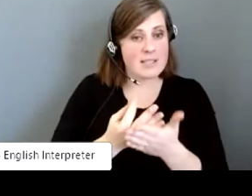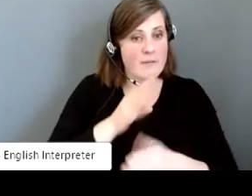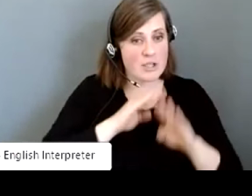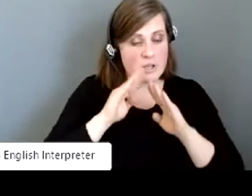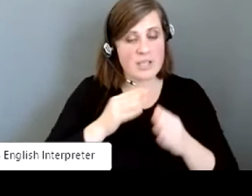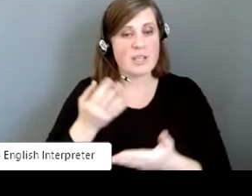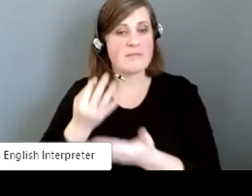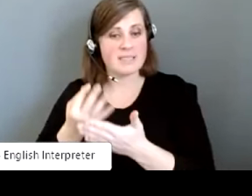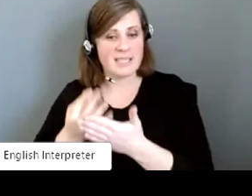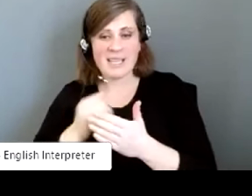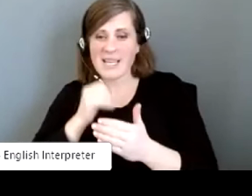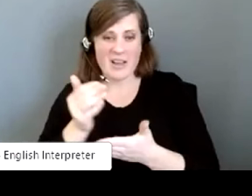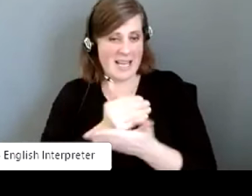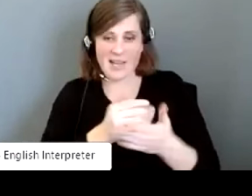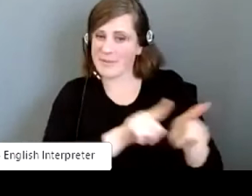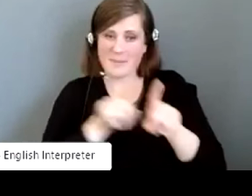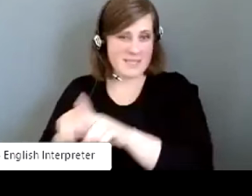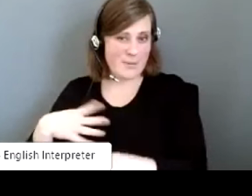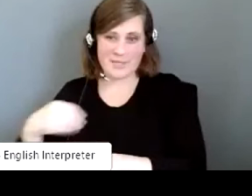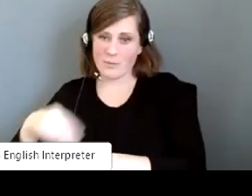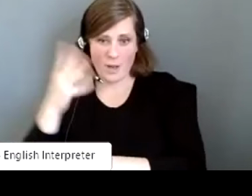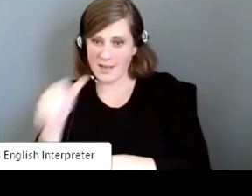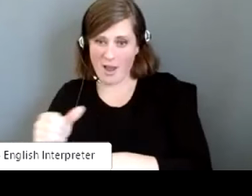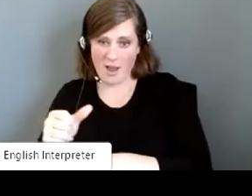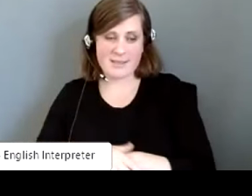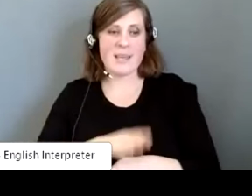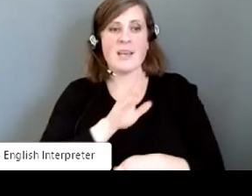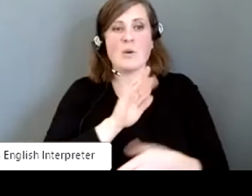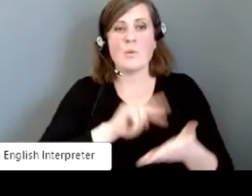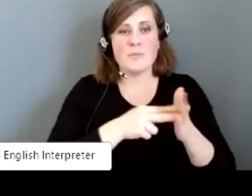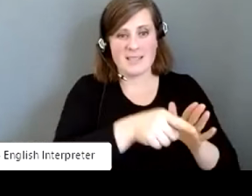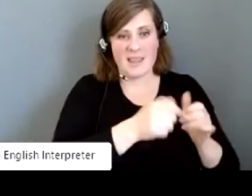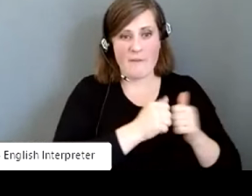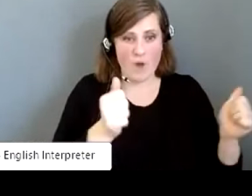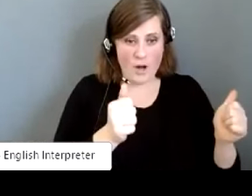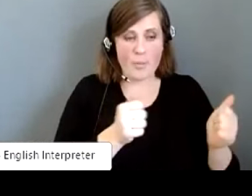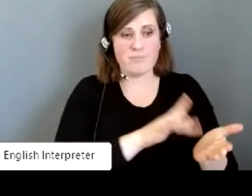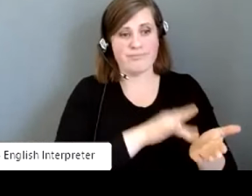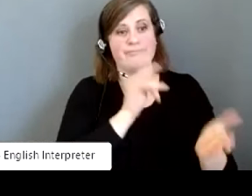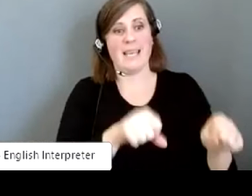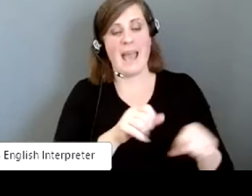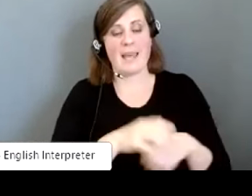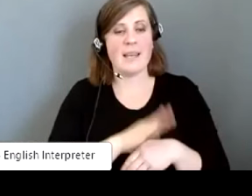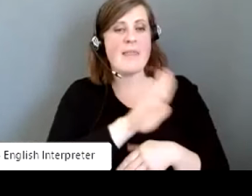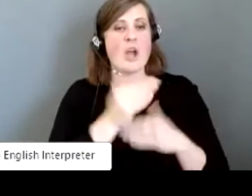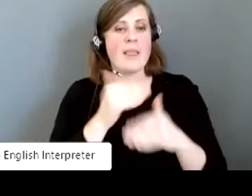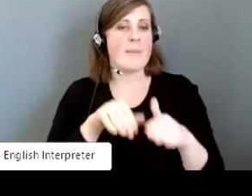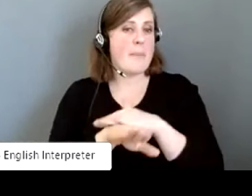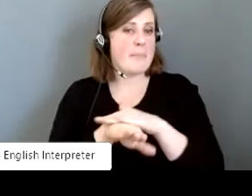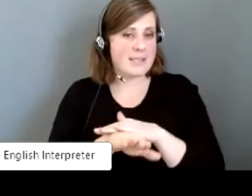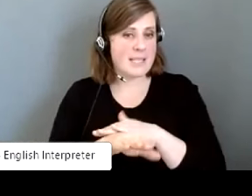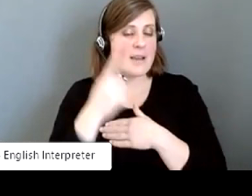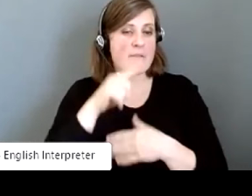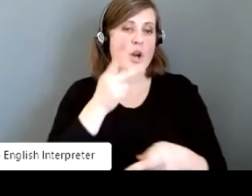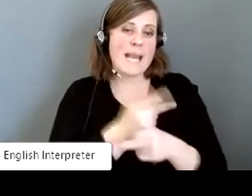economic disparity, as well as a whole lot of things that increases their vulnerability. and the limited ability to access quality